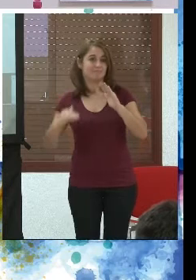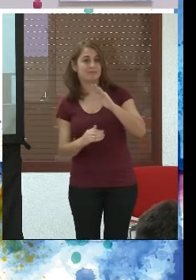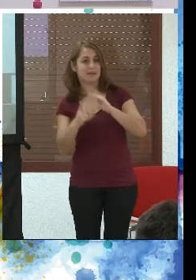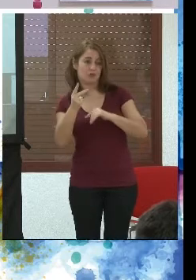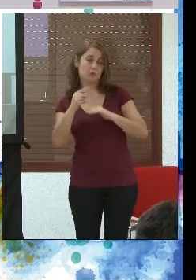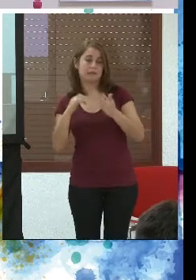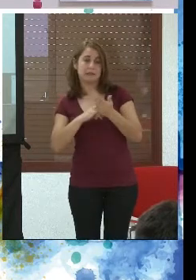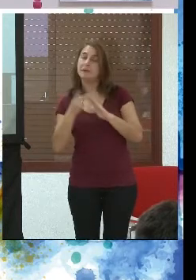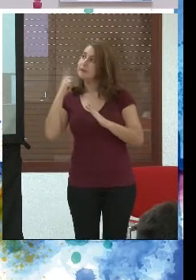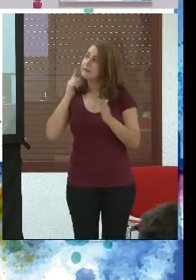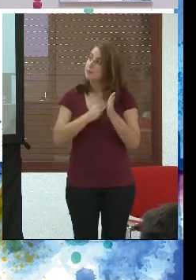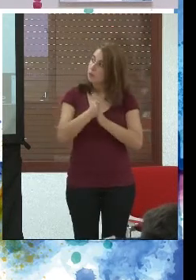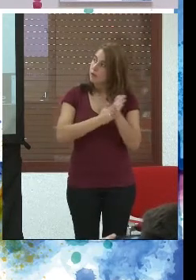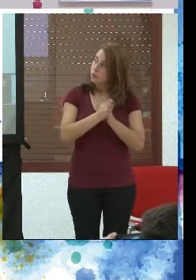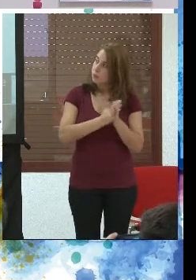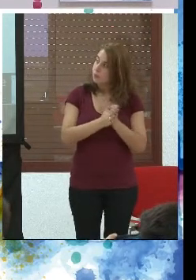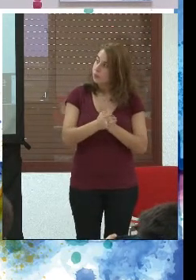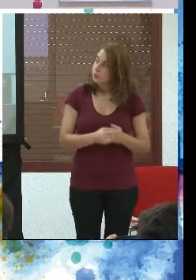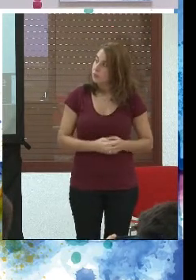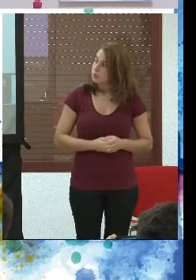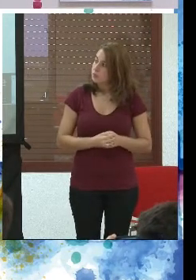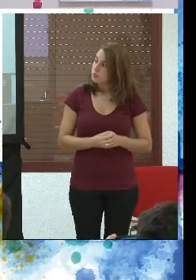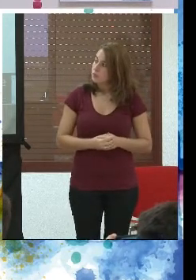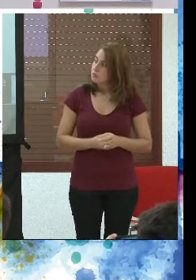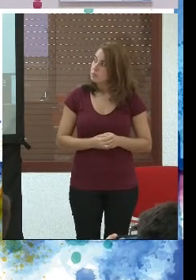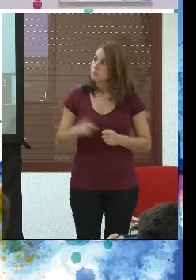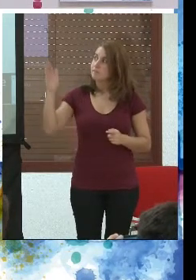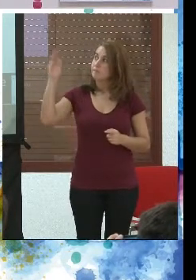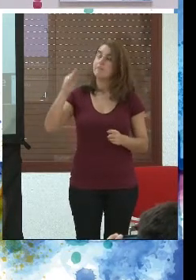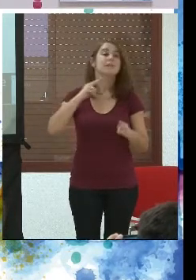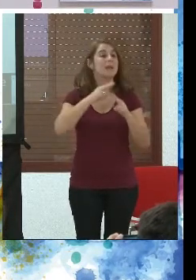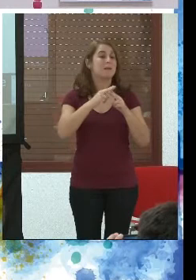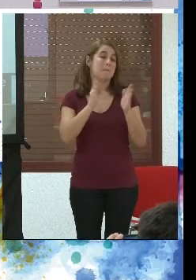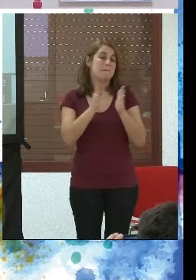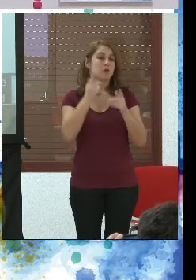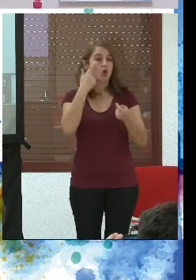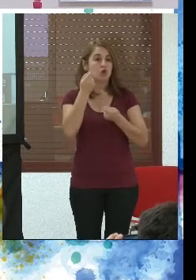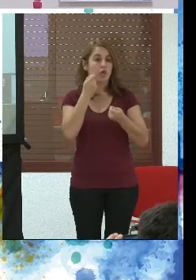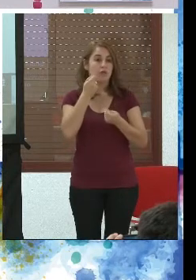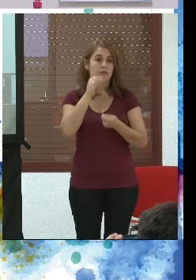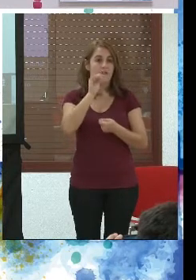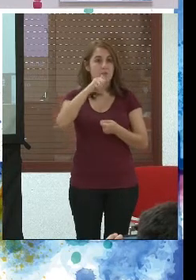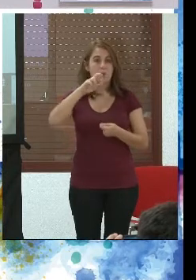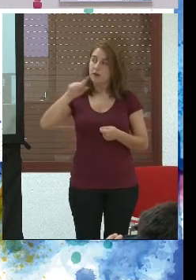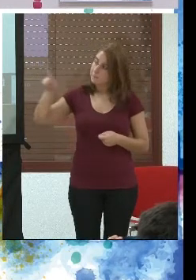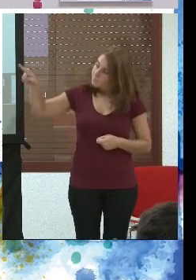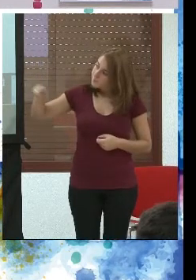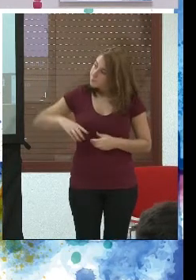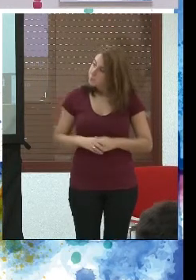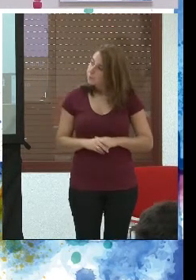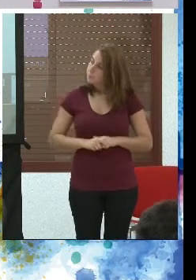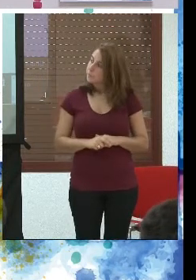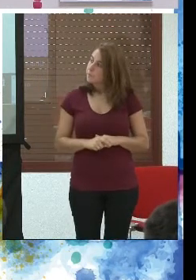subsystems. As we mentioned, we have the stimulator on the one hand. It has a microcontroller with a firmware. This firmware can